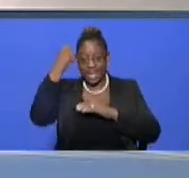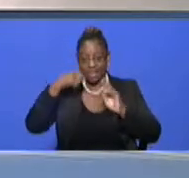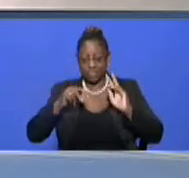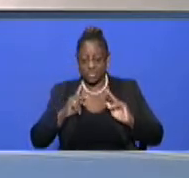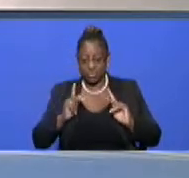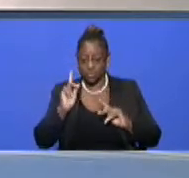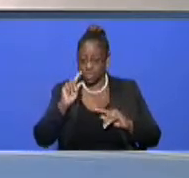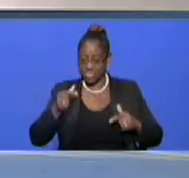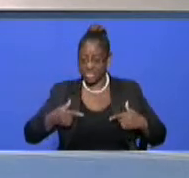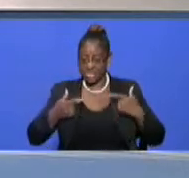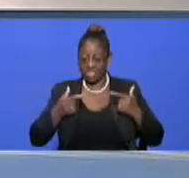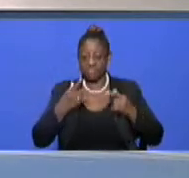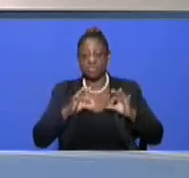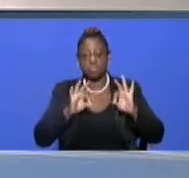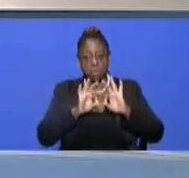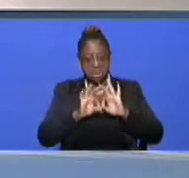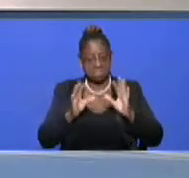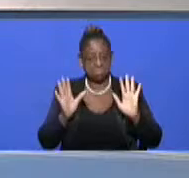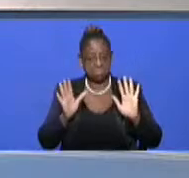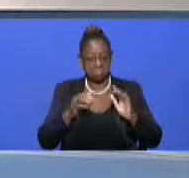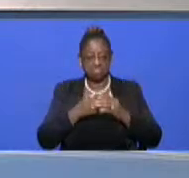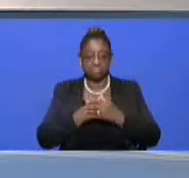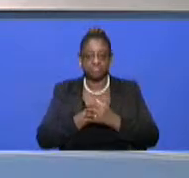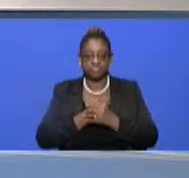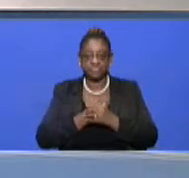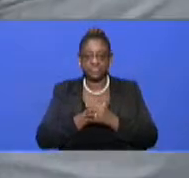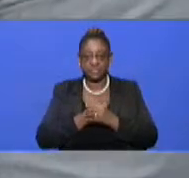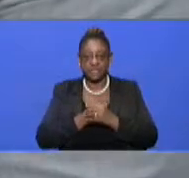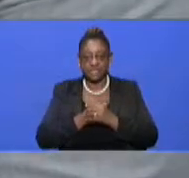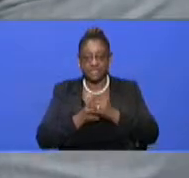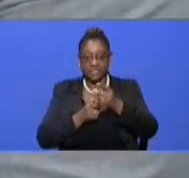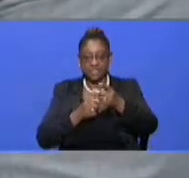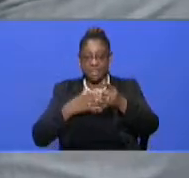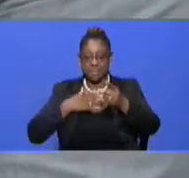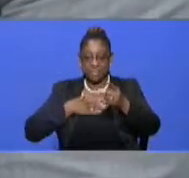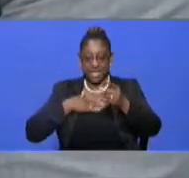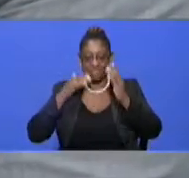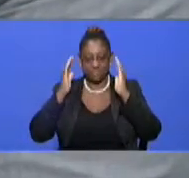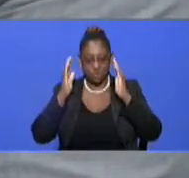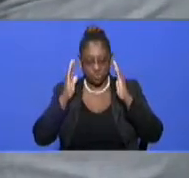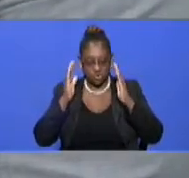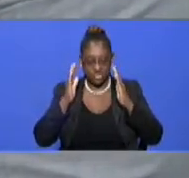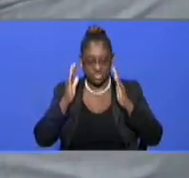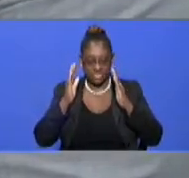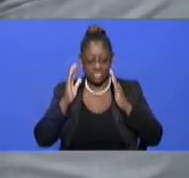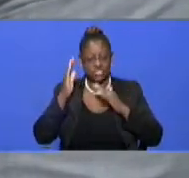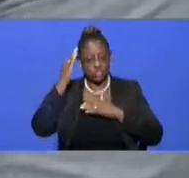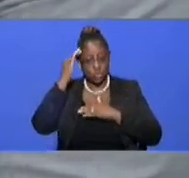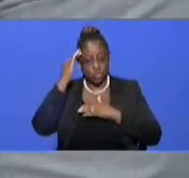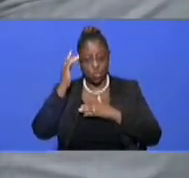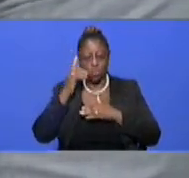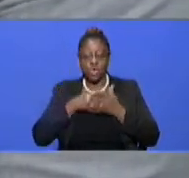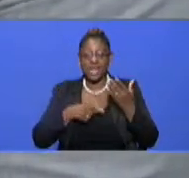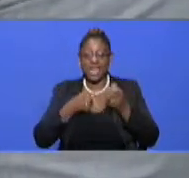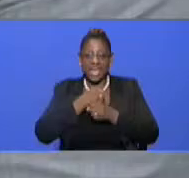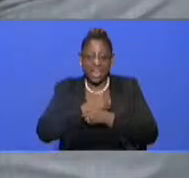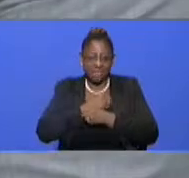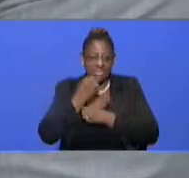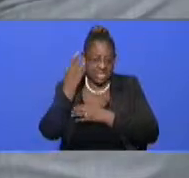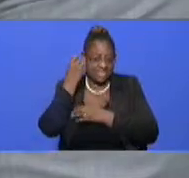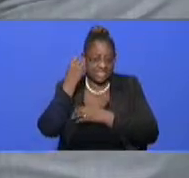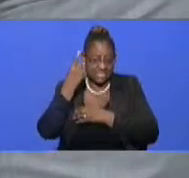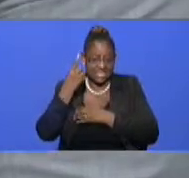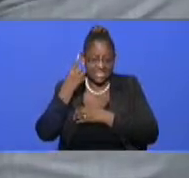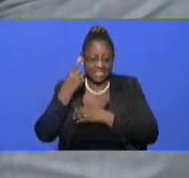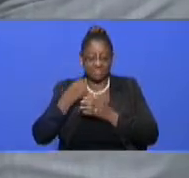living arrangements are so important. My focus is really what I know, what I grew up with, the people that I know and love and understand